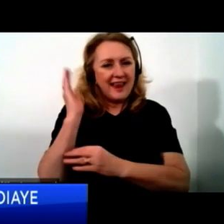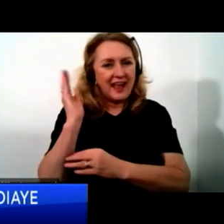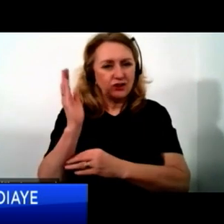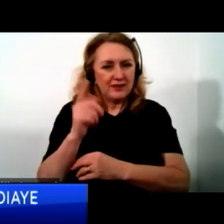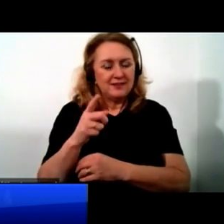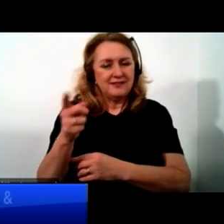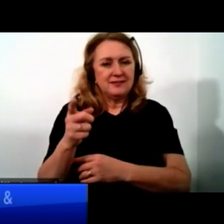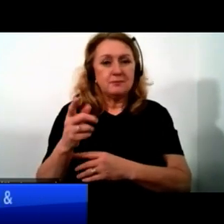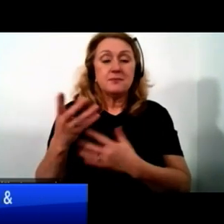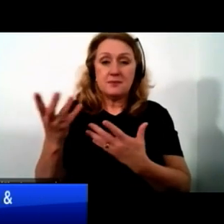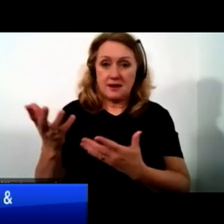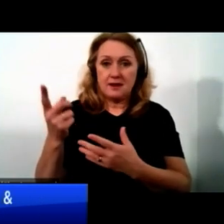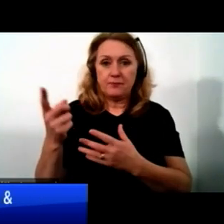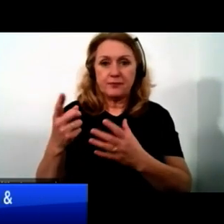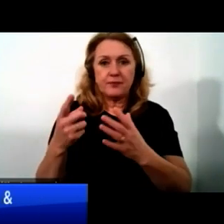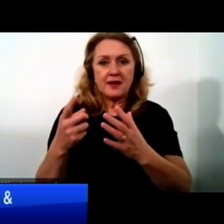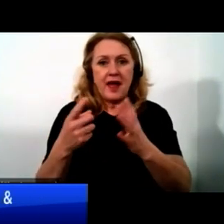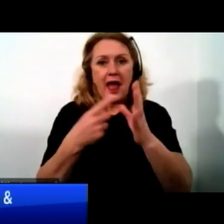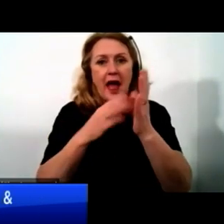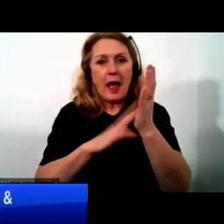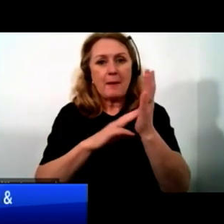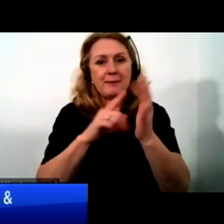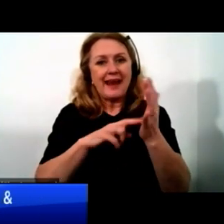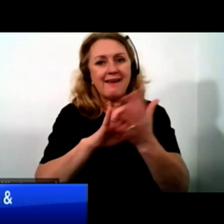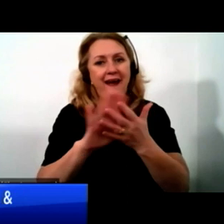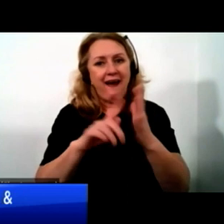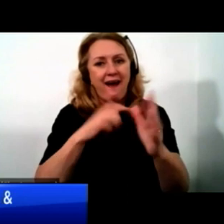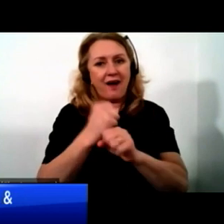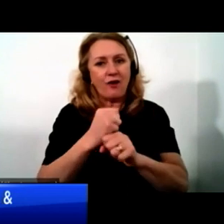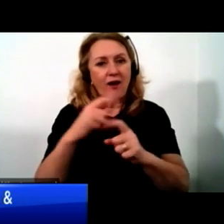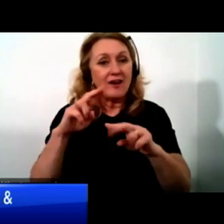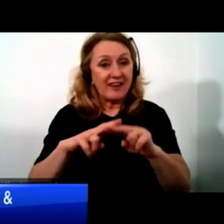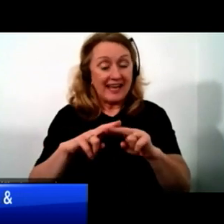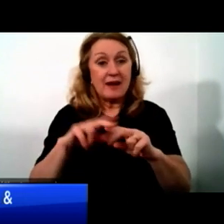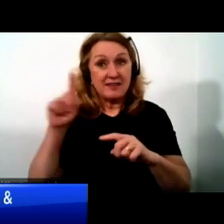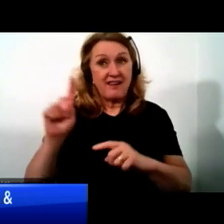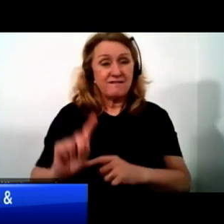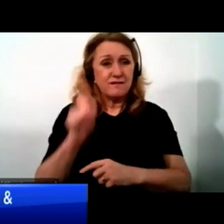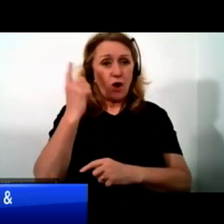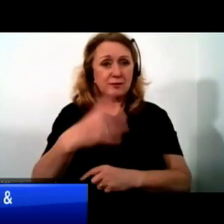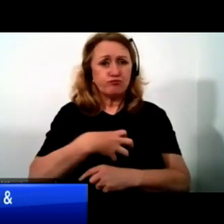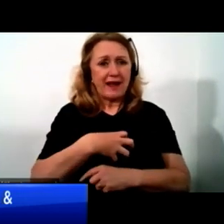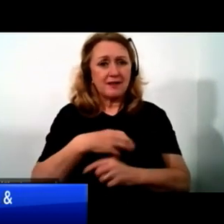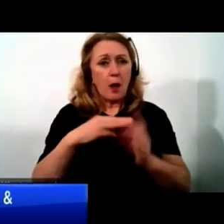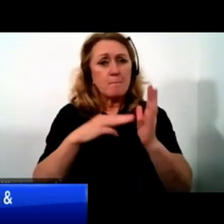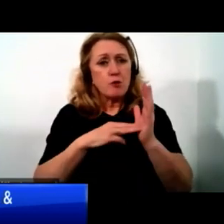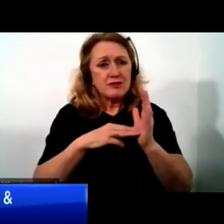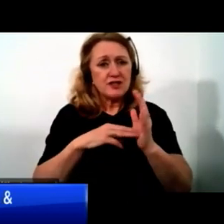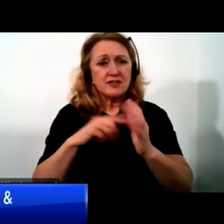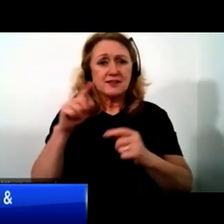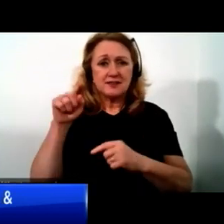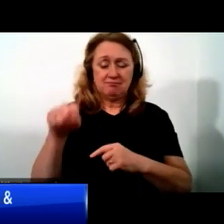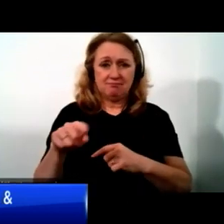Excellency Ameenah Gurib-Fakim, the first president, the first female president of Mauritius, and a science